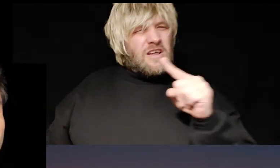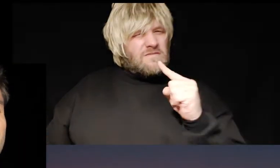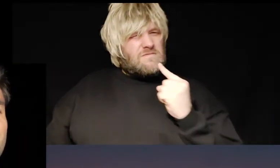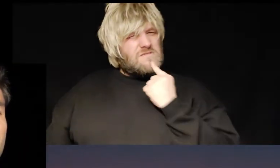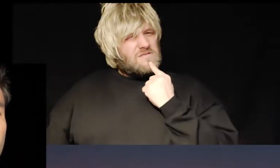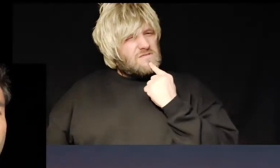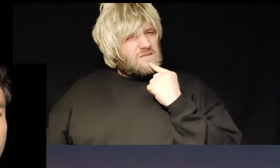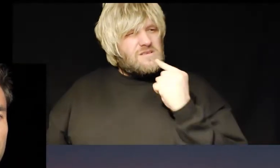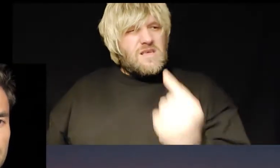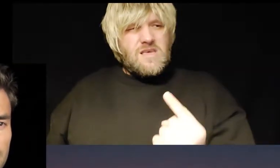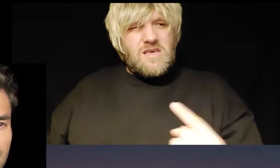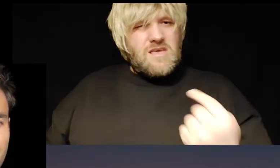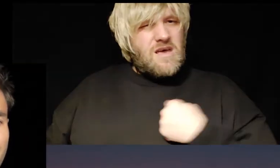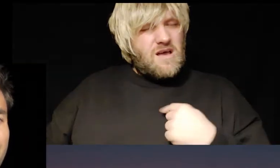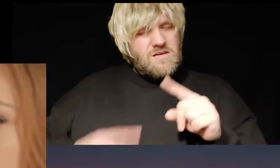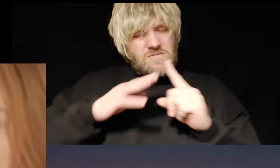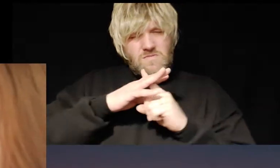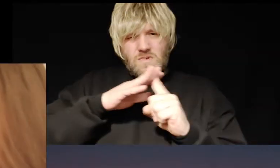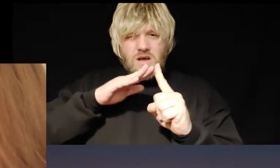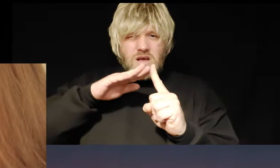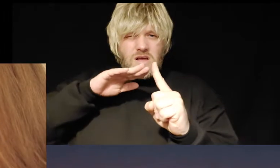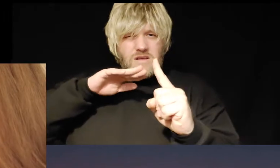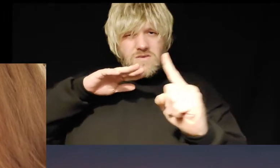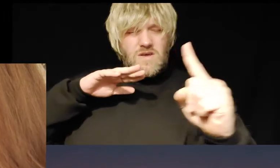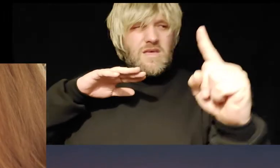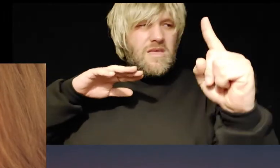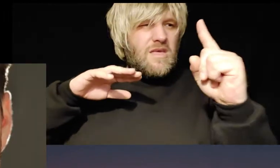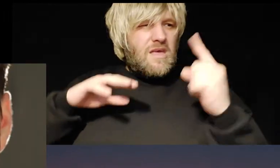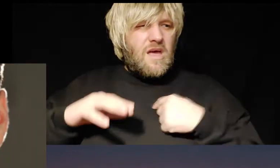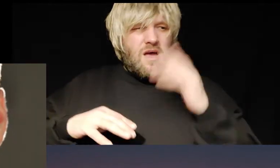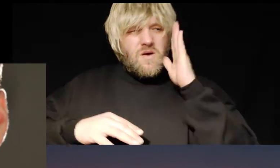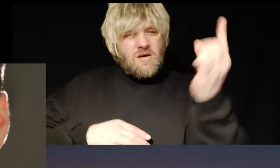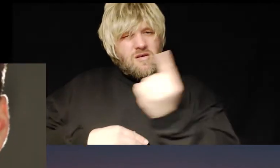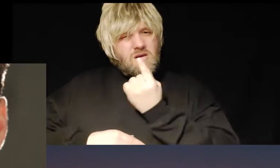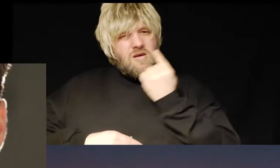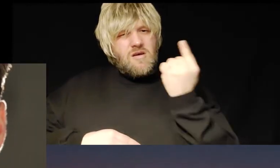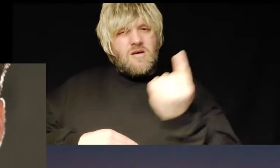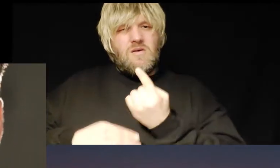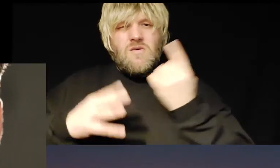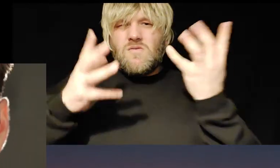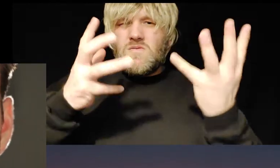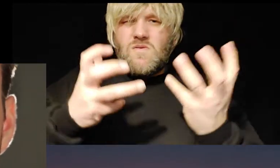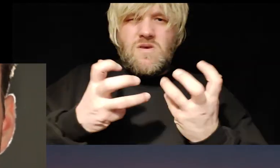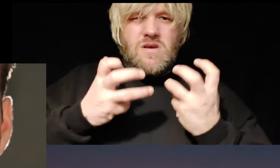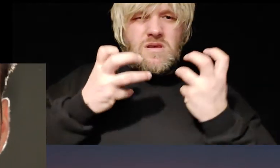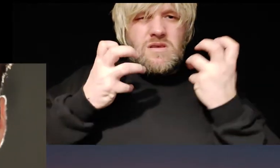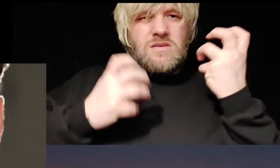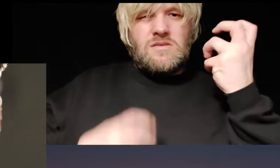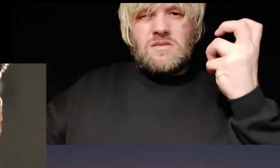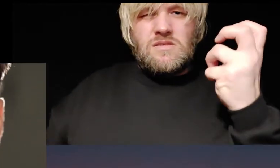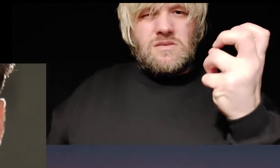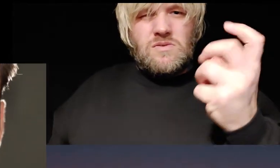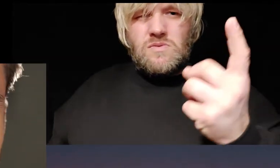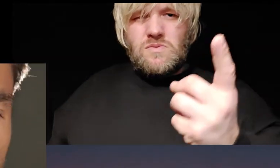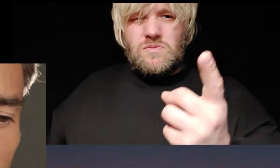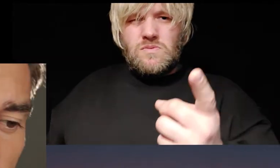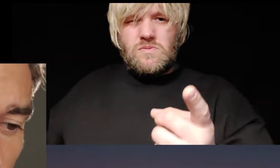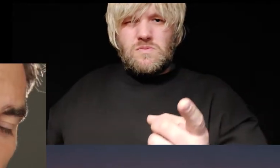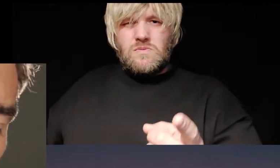Don't you ever say, I just walked away, I will always want you